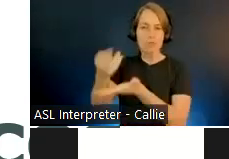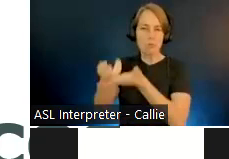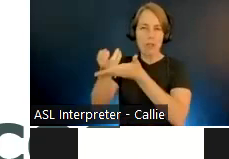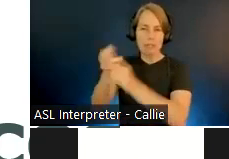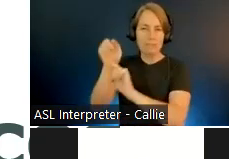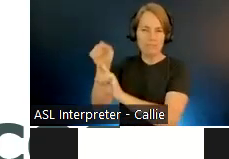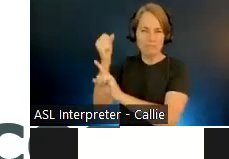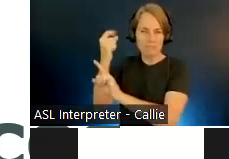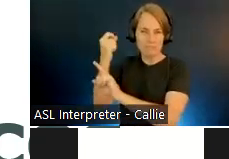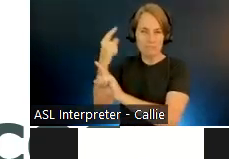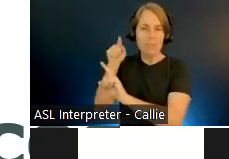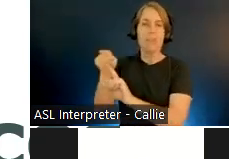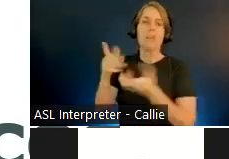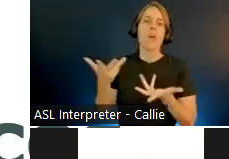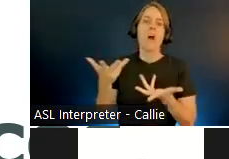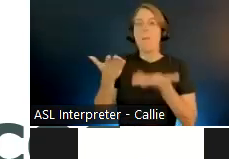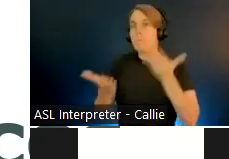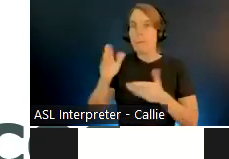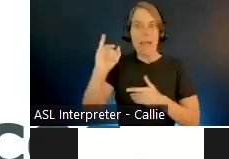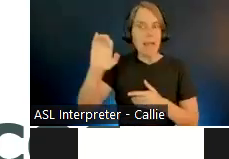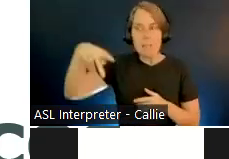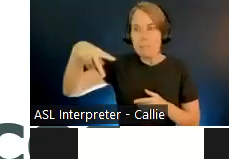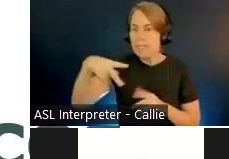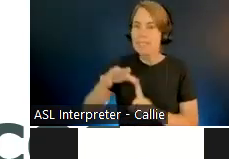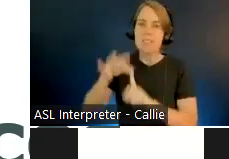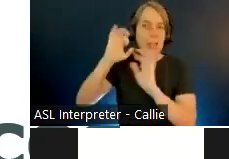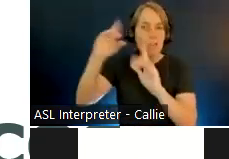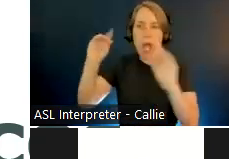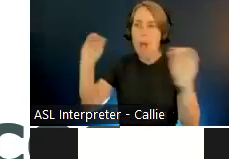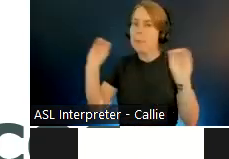need accommodations and has a 504 accommodation plan.